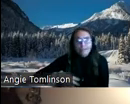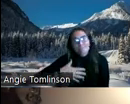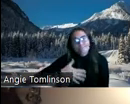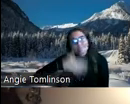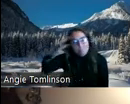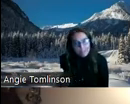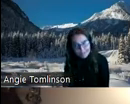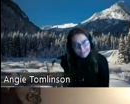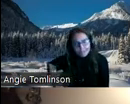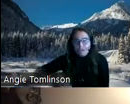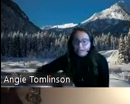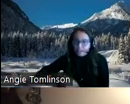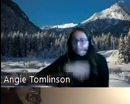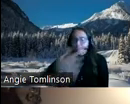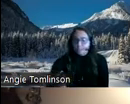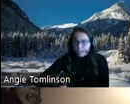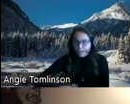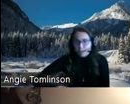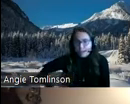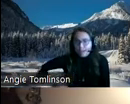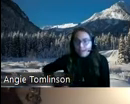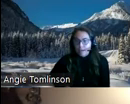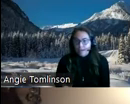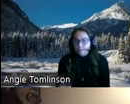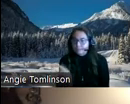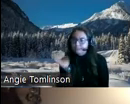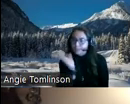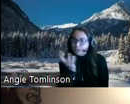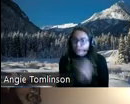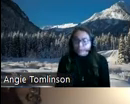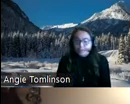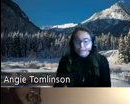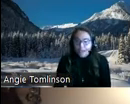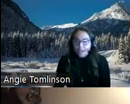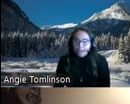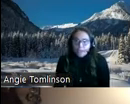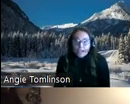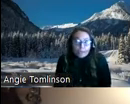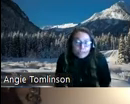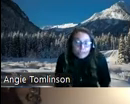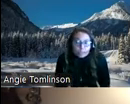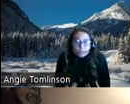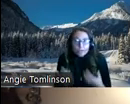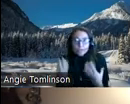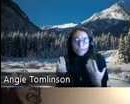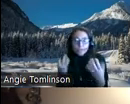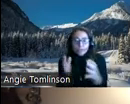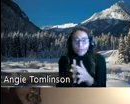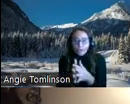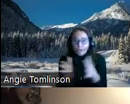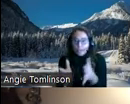from my past experience being a union rep, I know that I was able